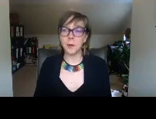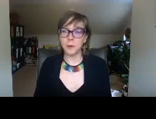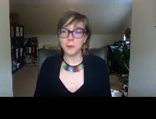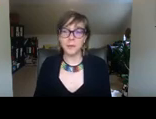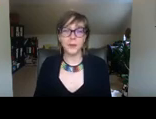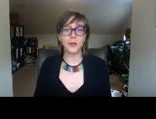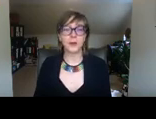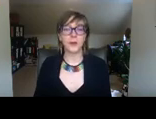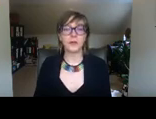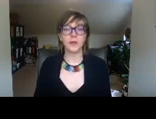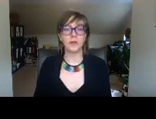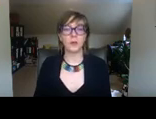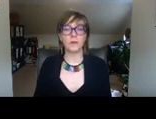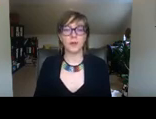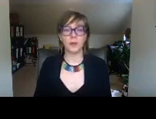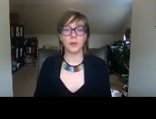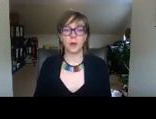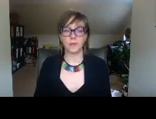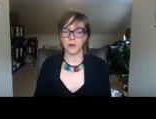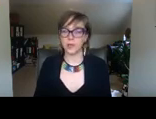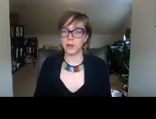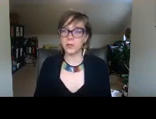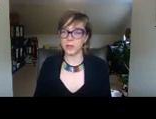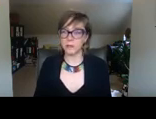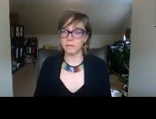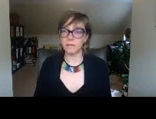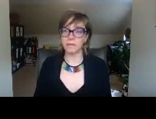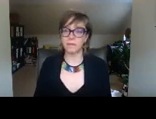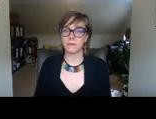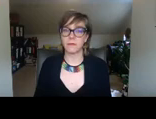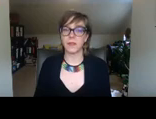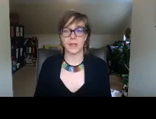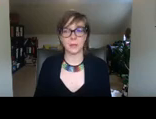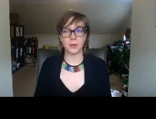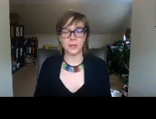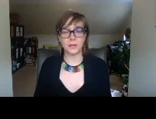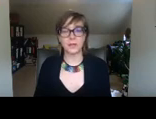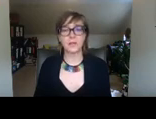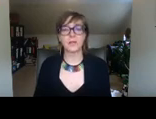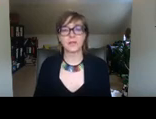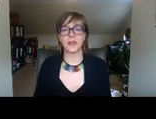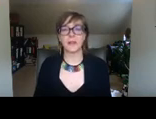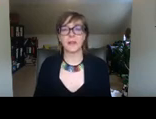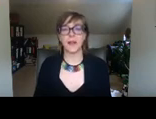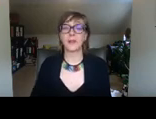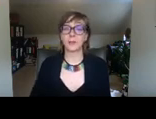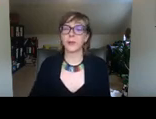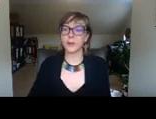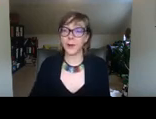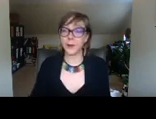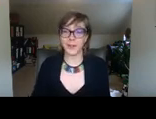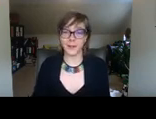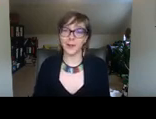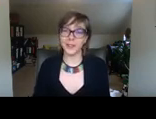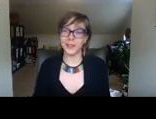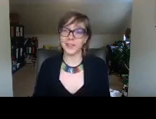technology in both. So interpreting via phone and video are very challenging. Same person said, I've learned a